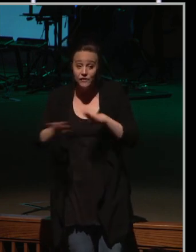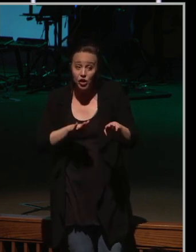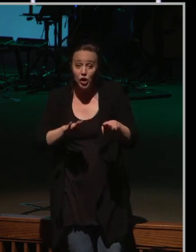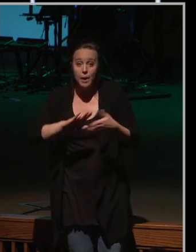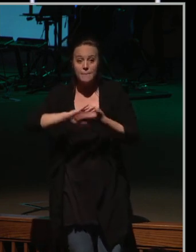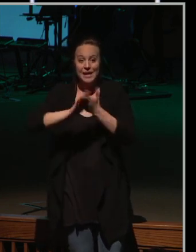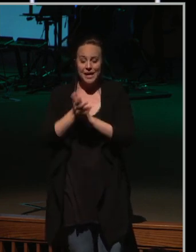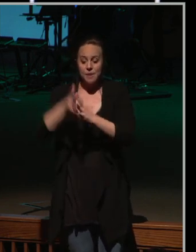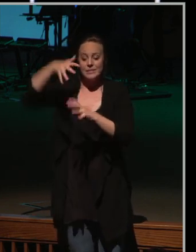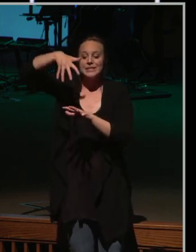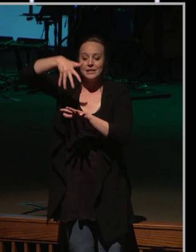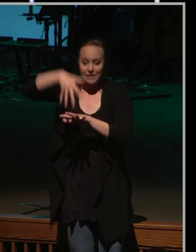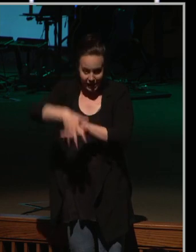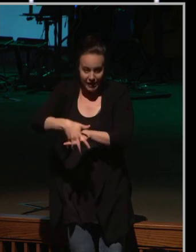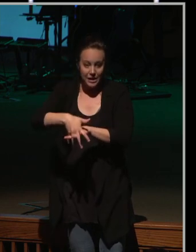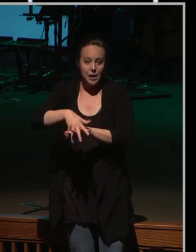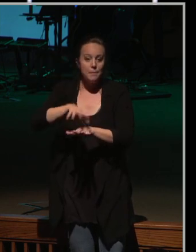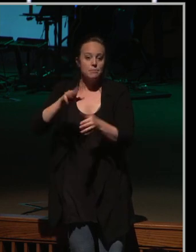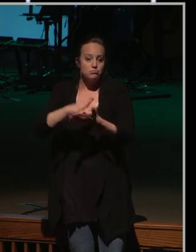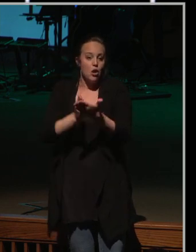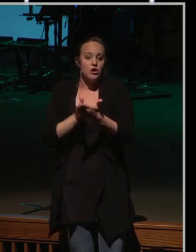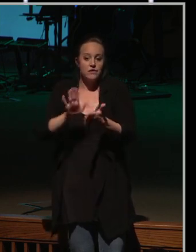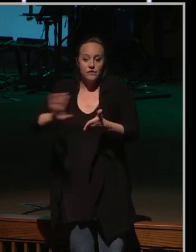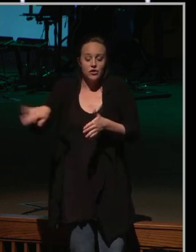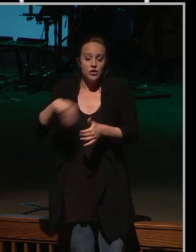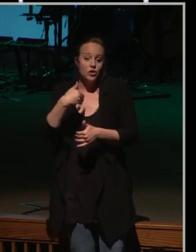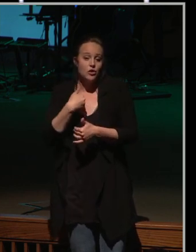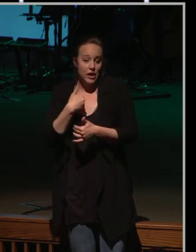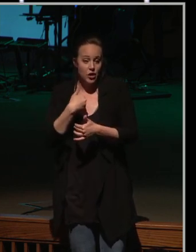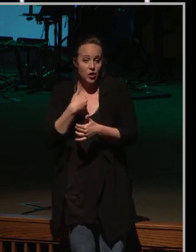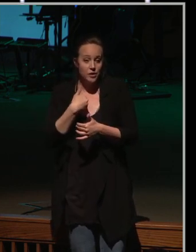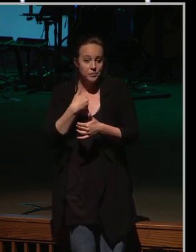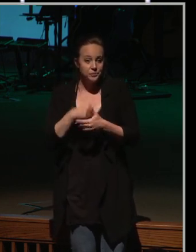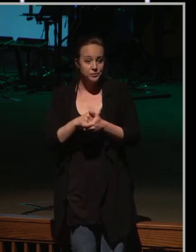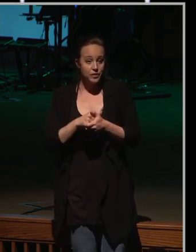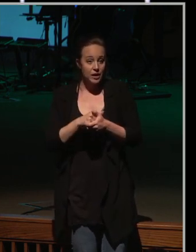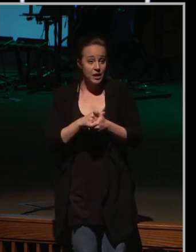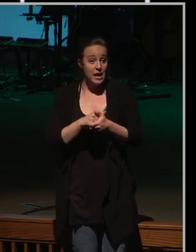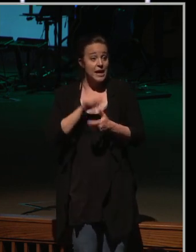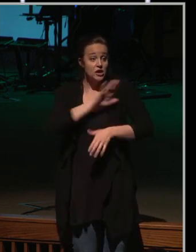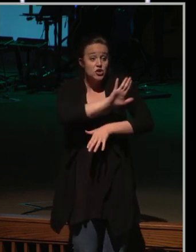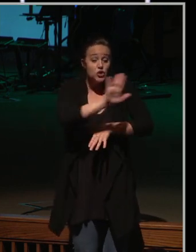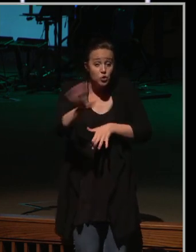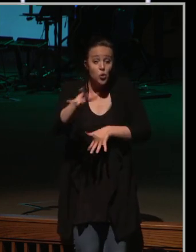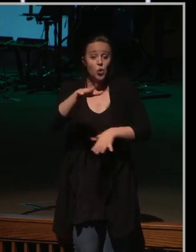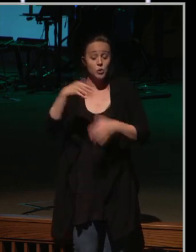I want to encourage you again, parents, it's not just okay to correct bad behavior, it's your responsibility.